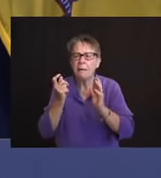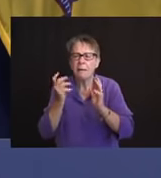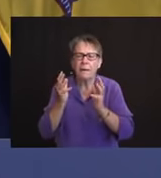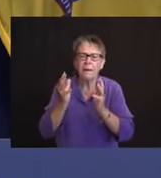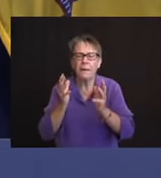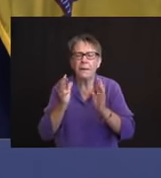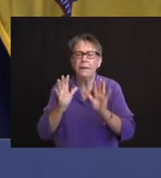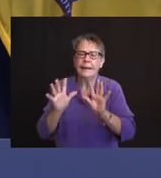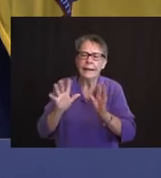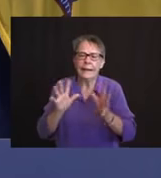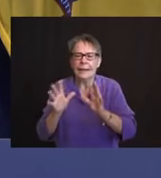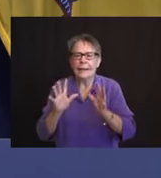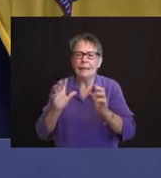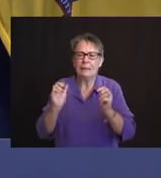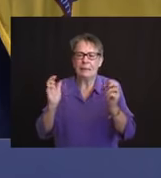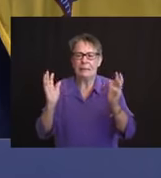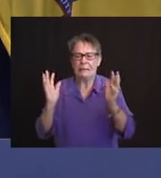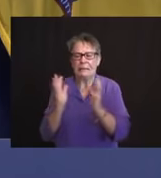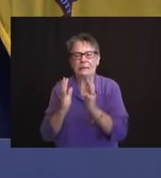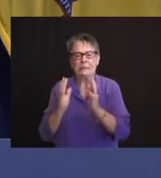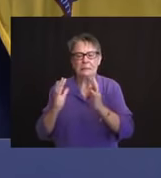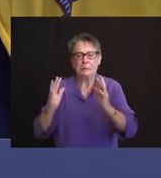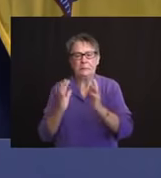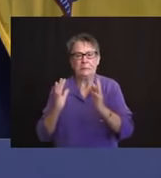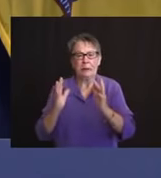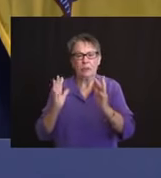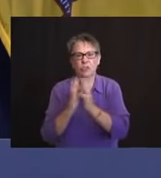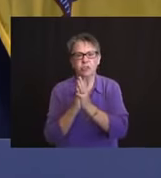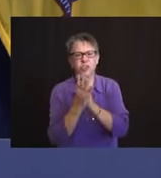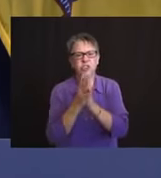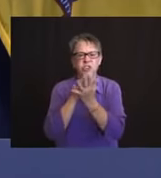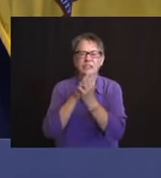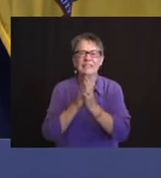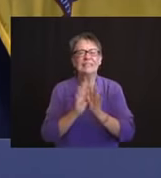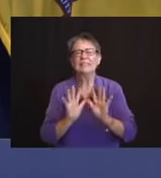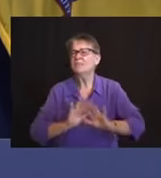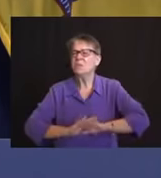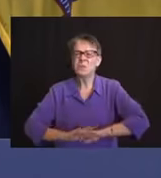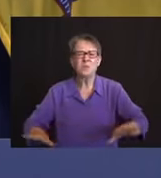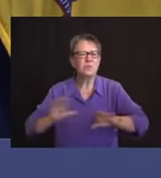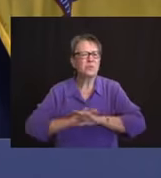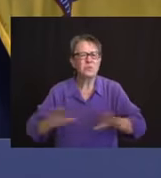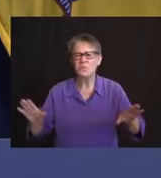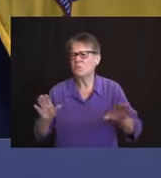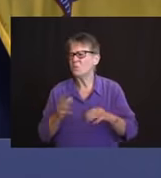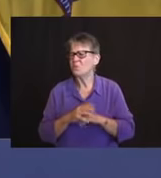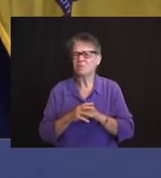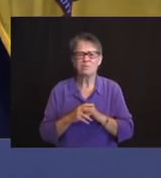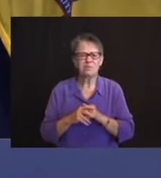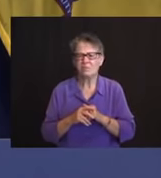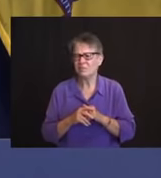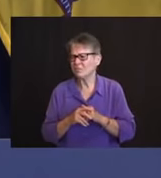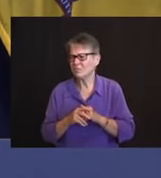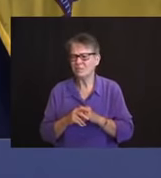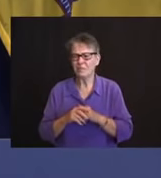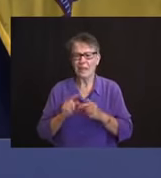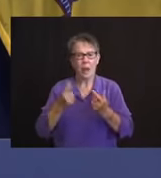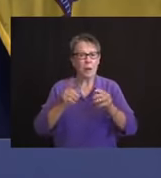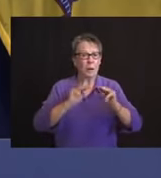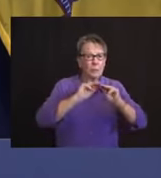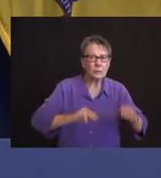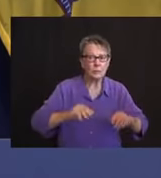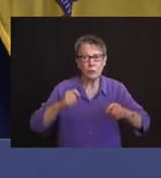No previews for you, except to say, for me at least, museums are easier than gyms. Gyms are just one of the hardest things